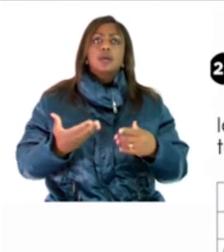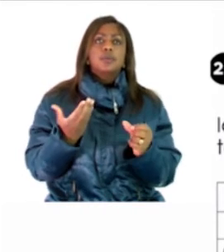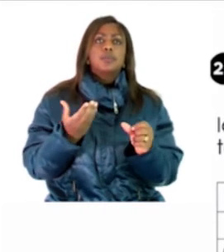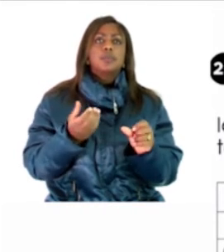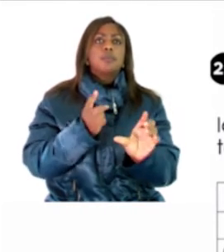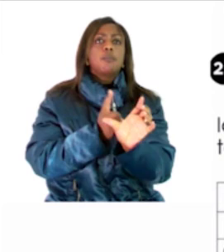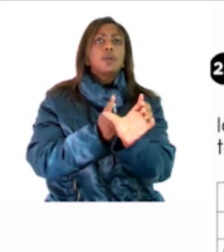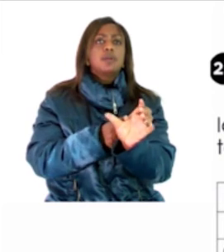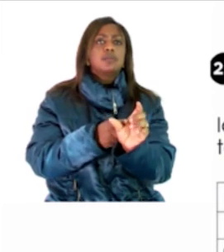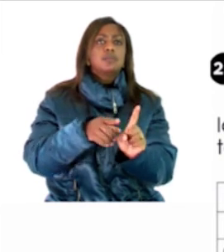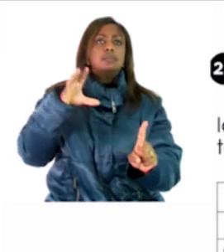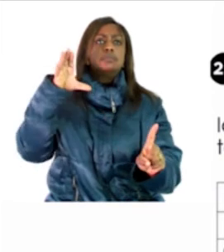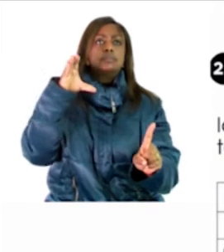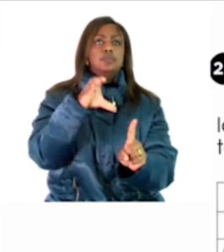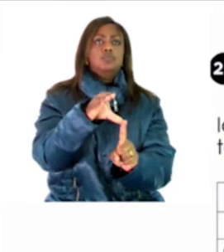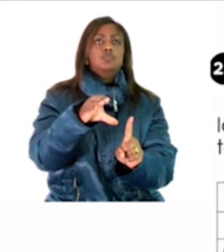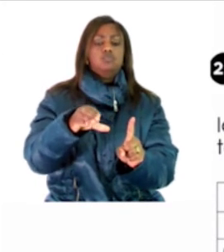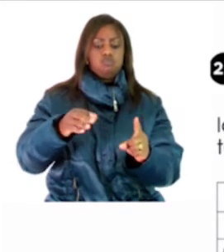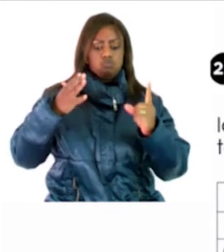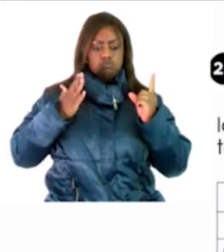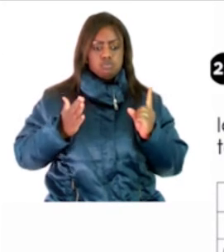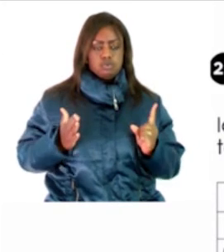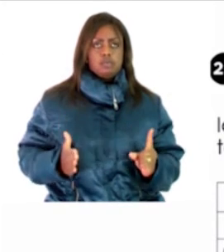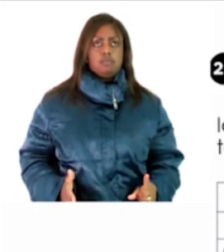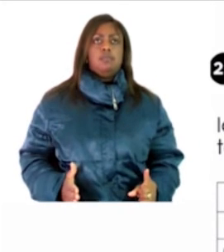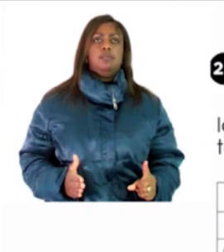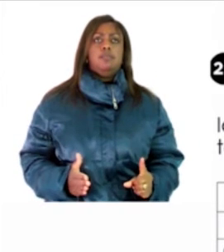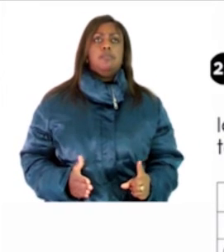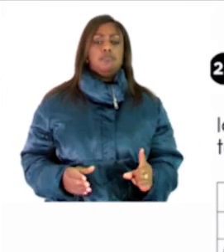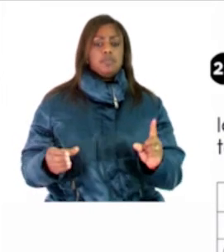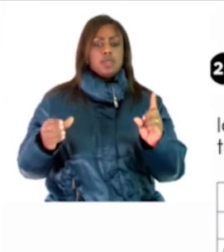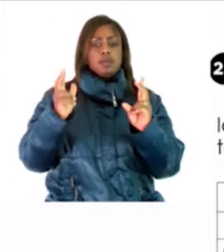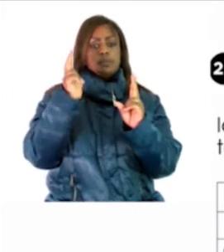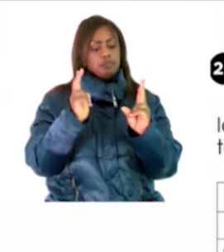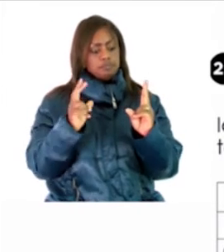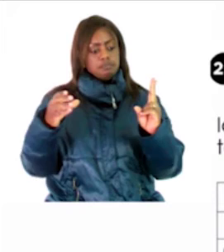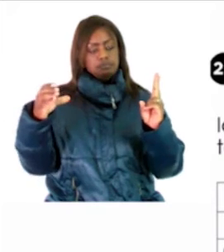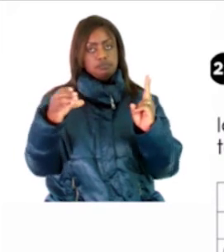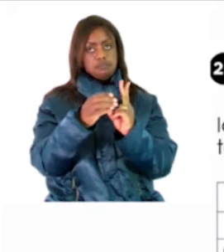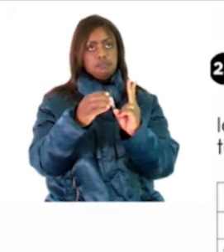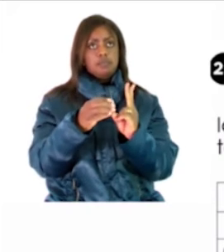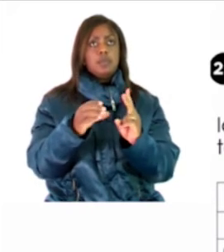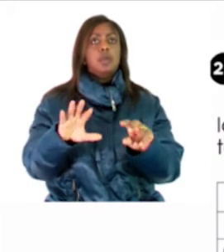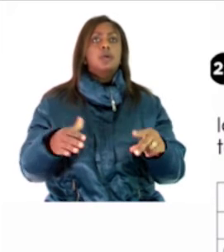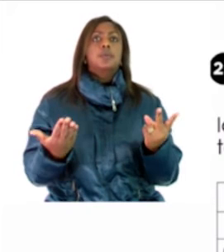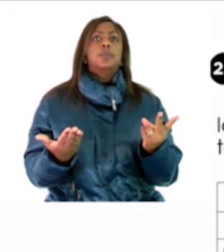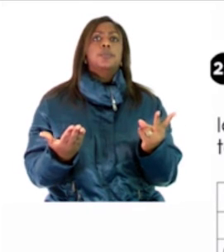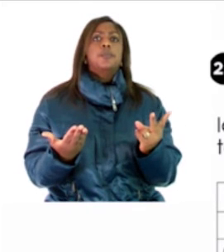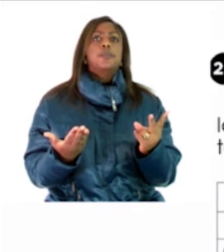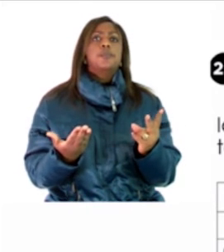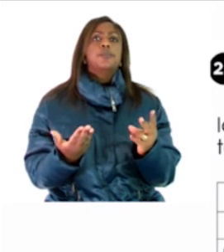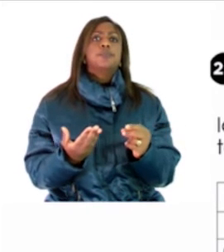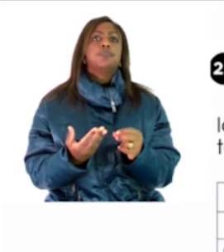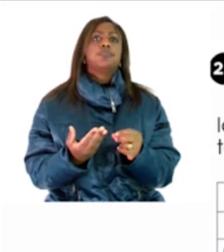how does tobacco, and how does drugs affect your health. We are starting with alcohol.